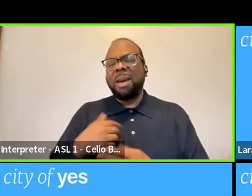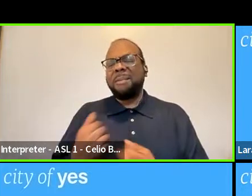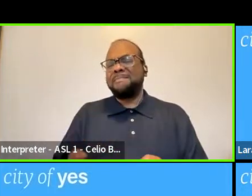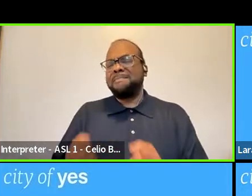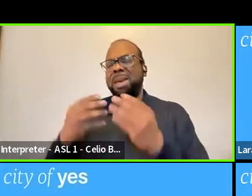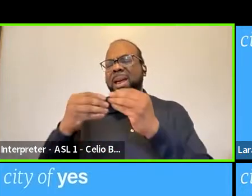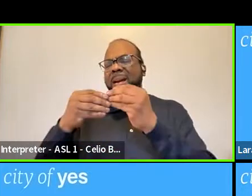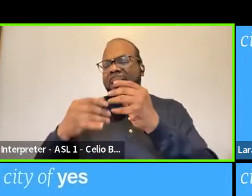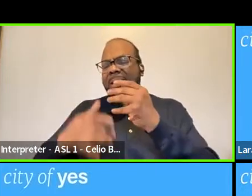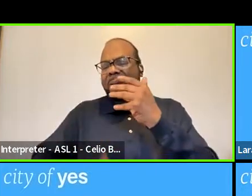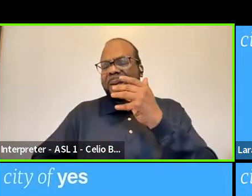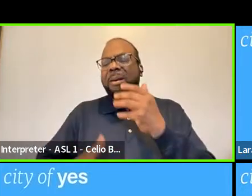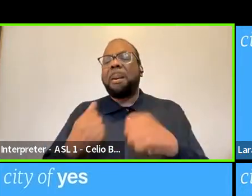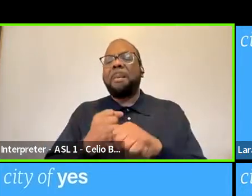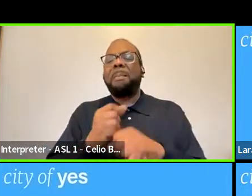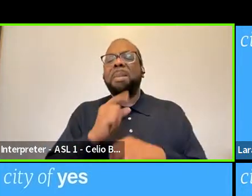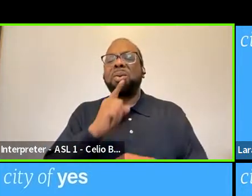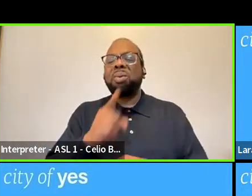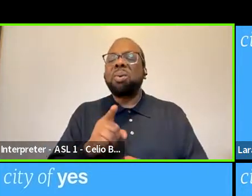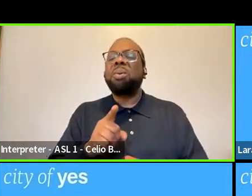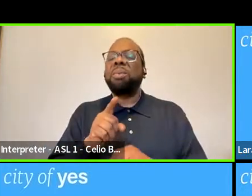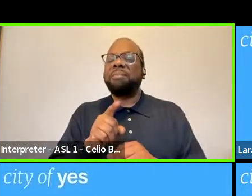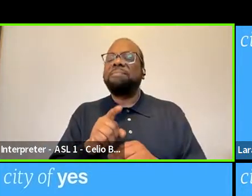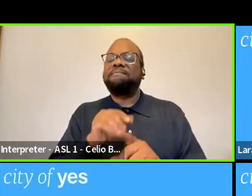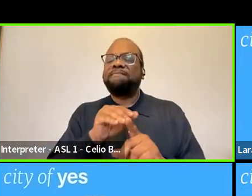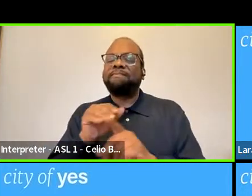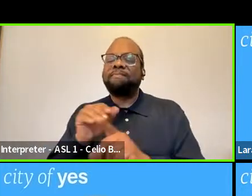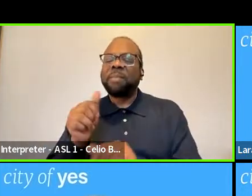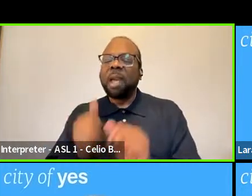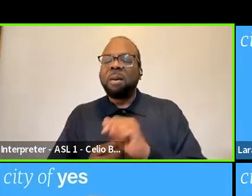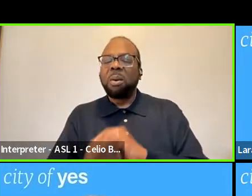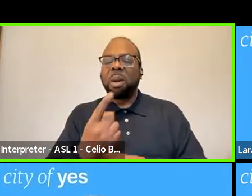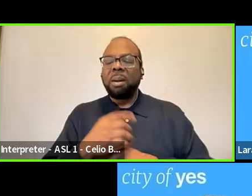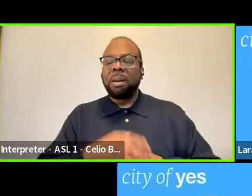So let's make sure that we can get to everybody in that.